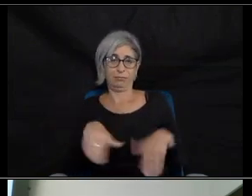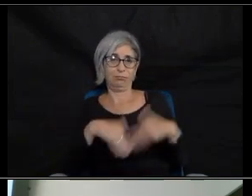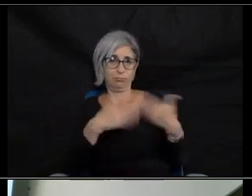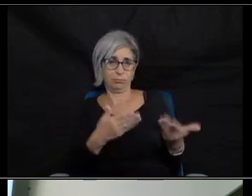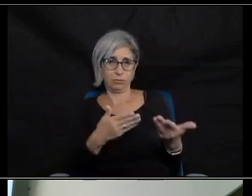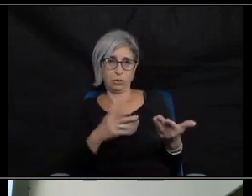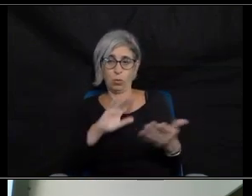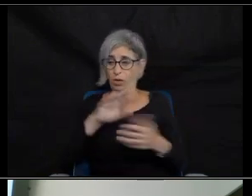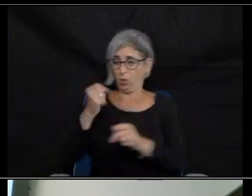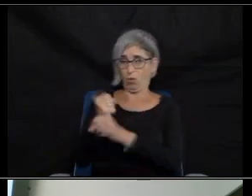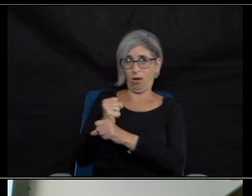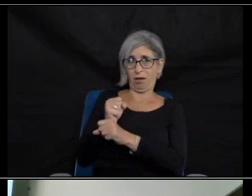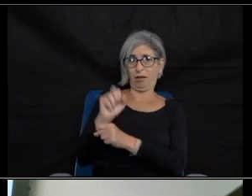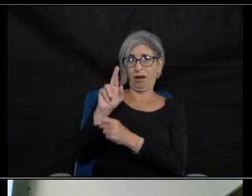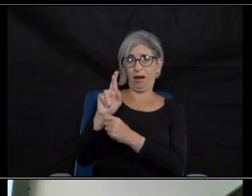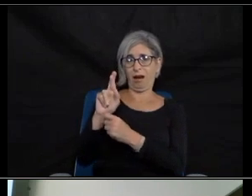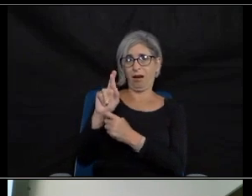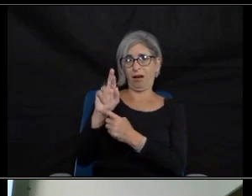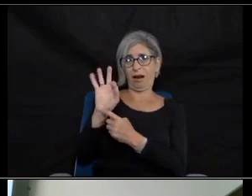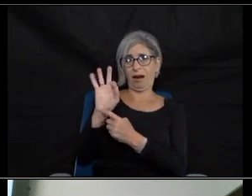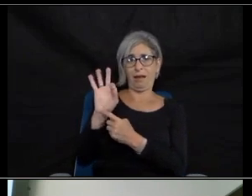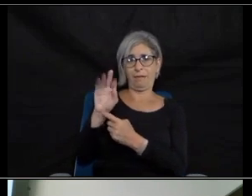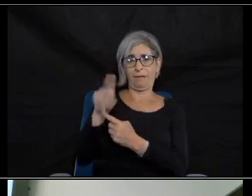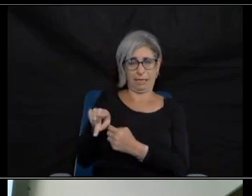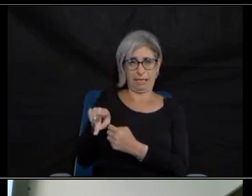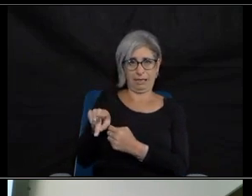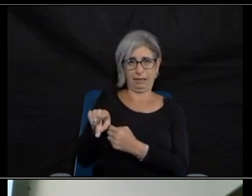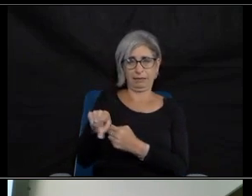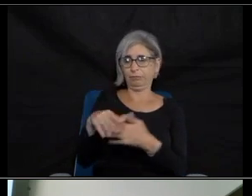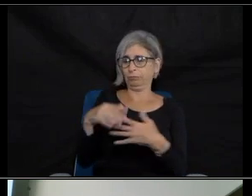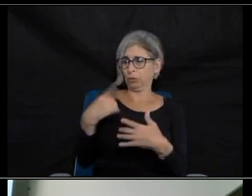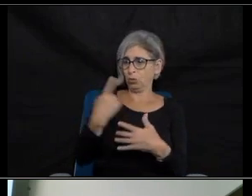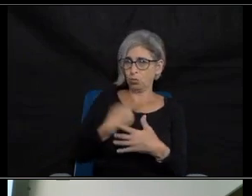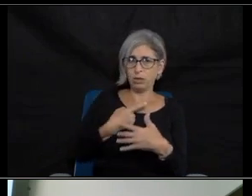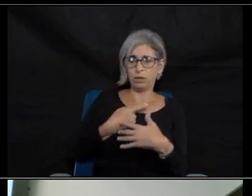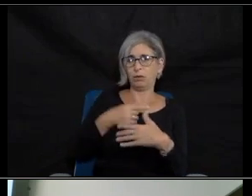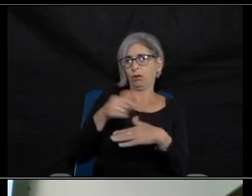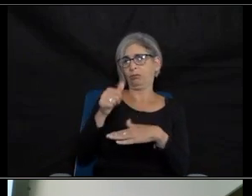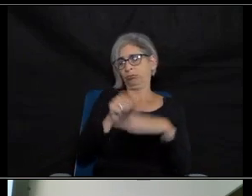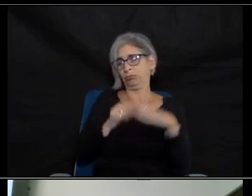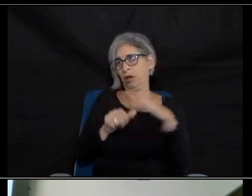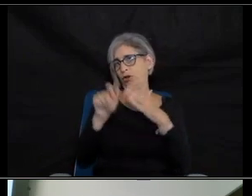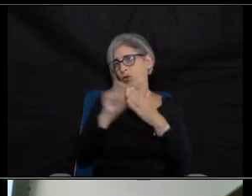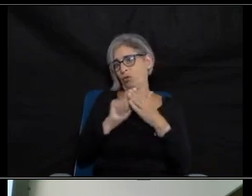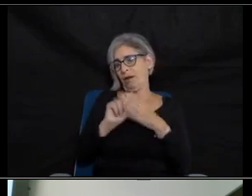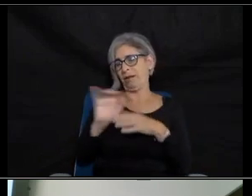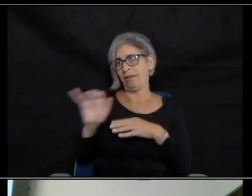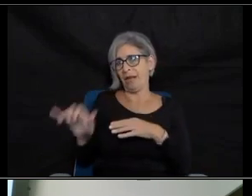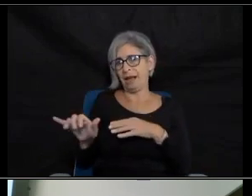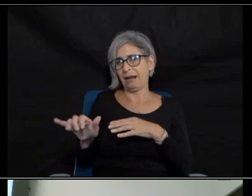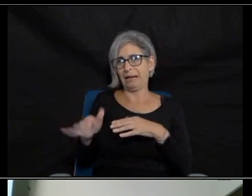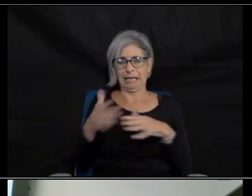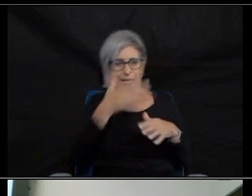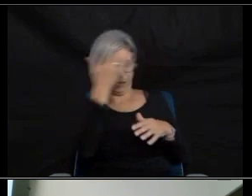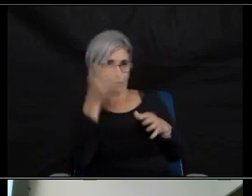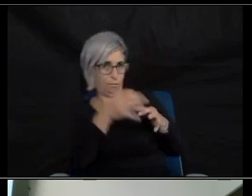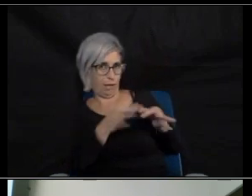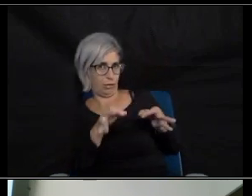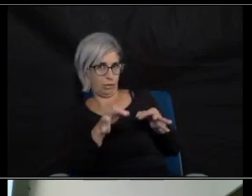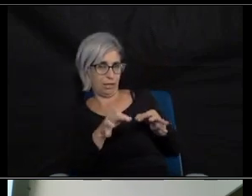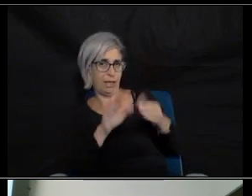the RFP. We were going down the road in my firm of underwriting that. Oh, and I forgot to mention that the